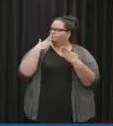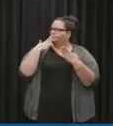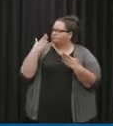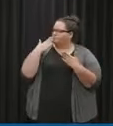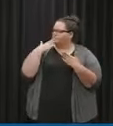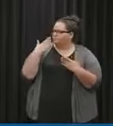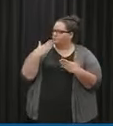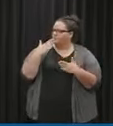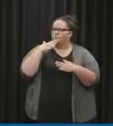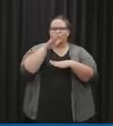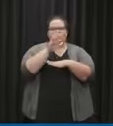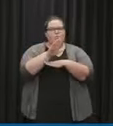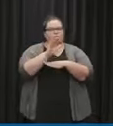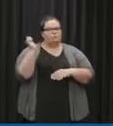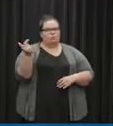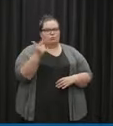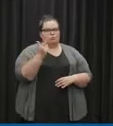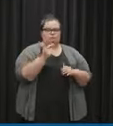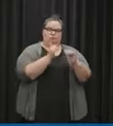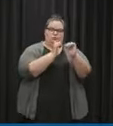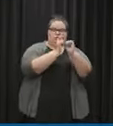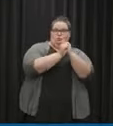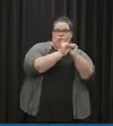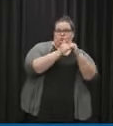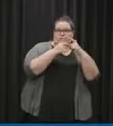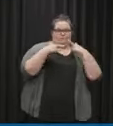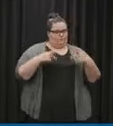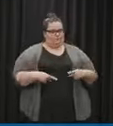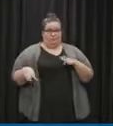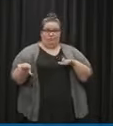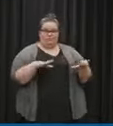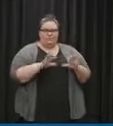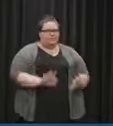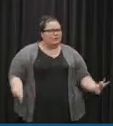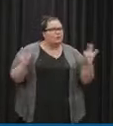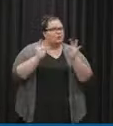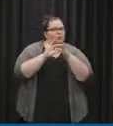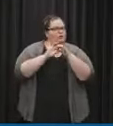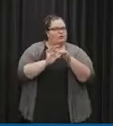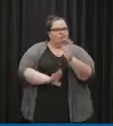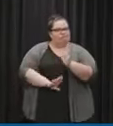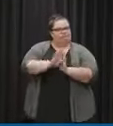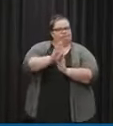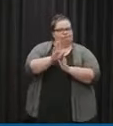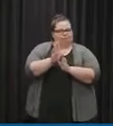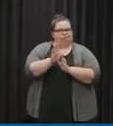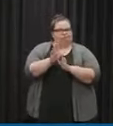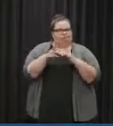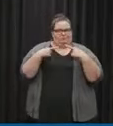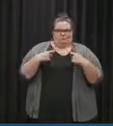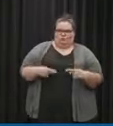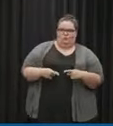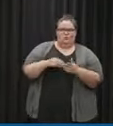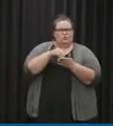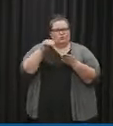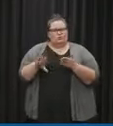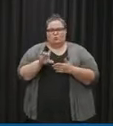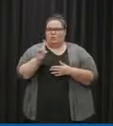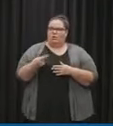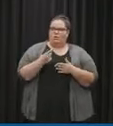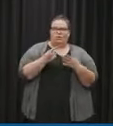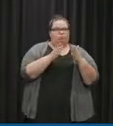Good afternoon, everyone. Sports and physical education are so important to a child's development and their overall education. Students cannot be